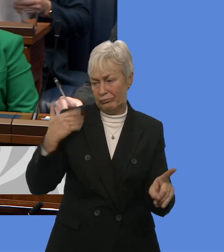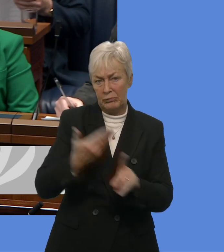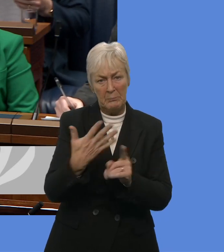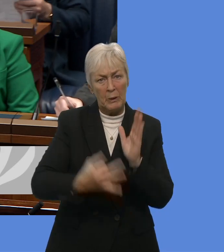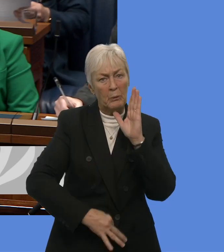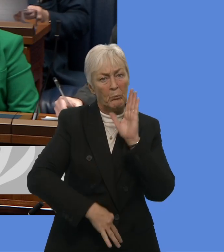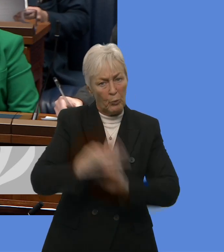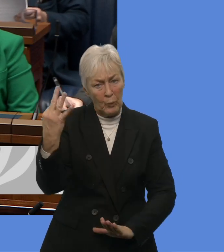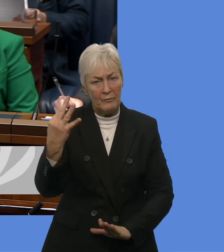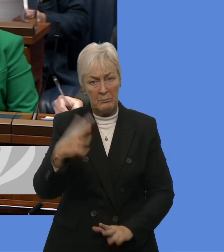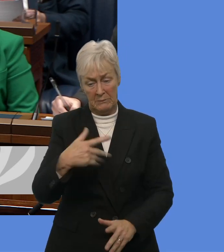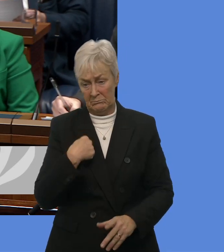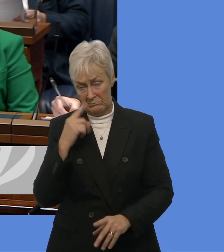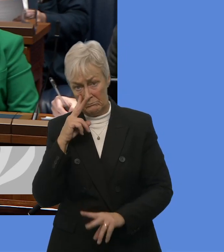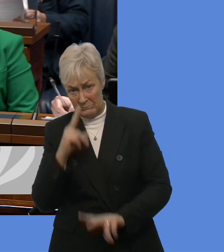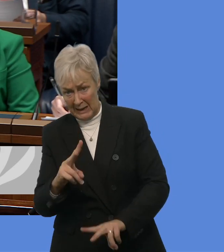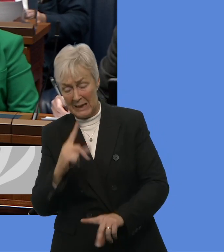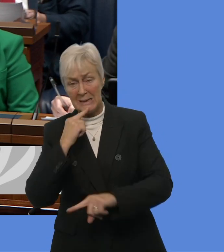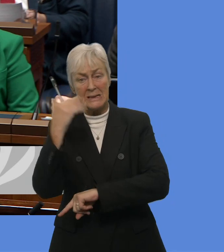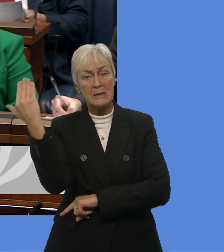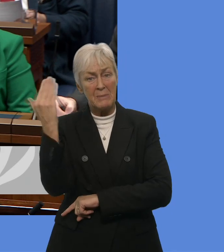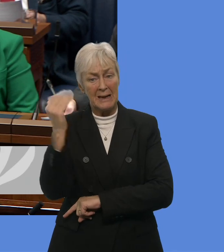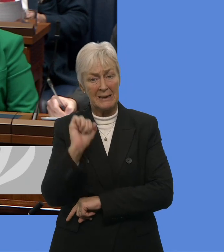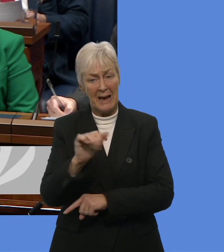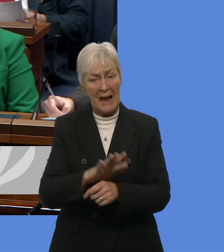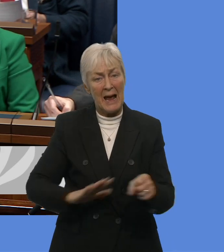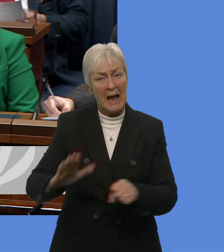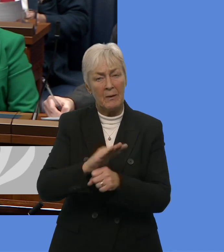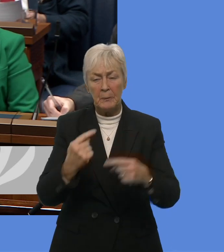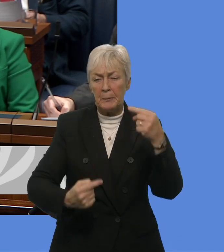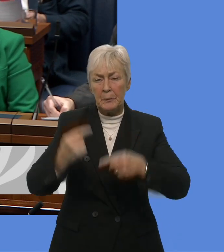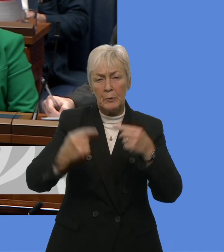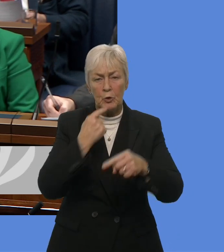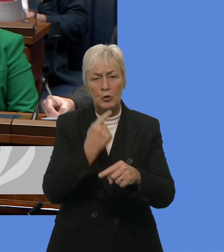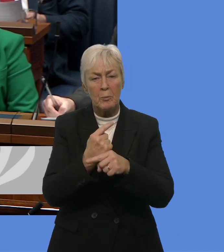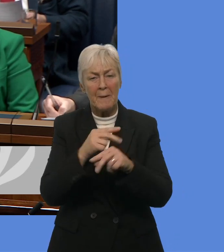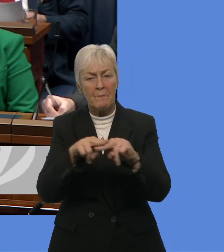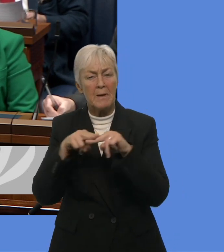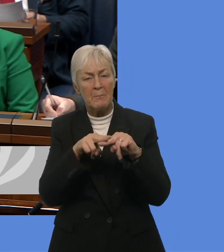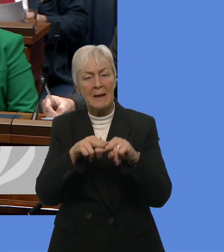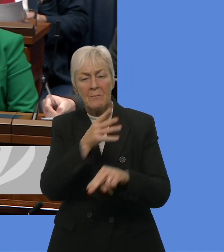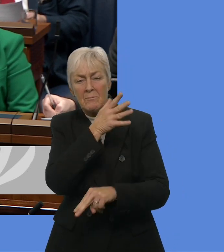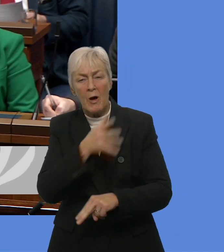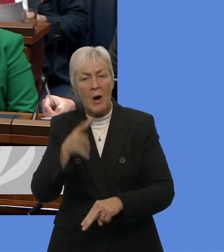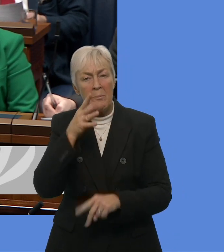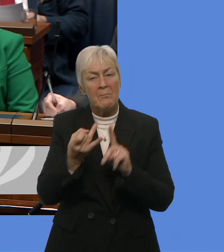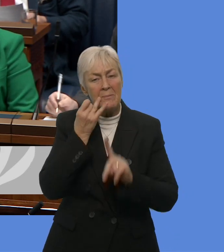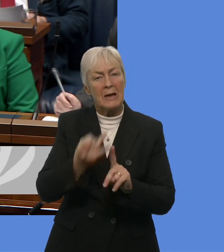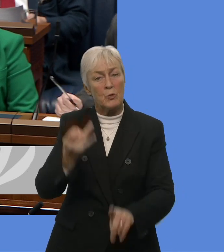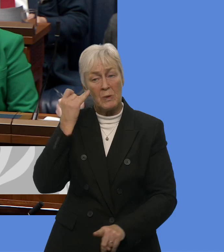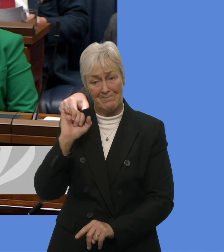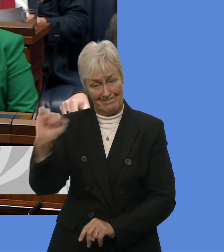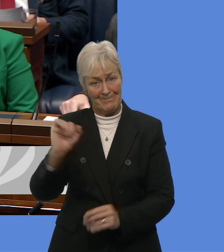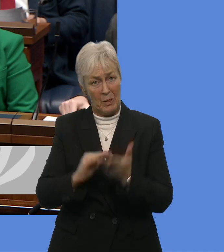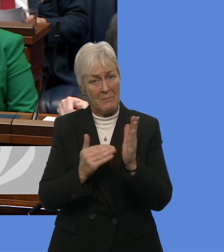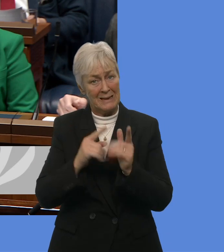significantly. I had the opportunity to speak at the rally against the family farm tax just last week at the site, and